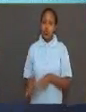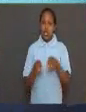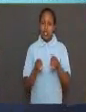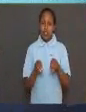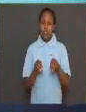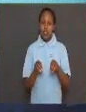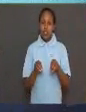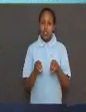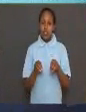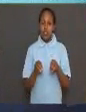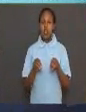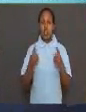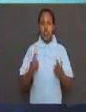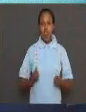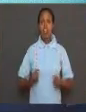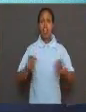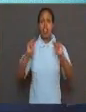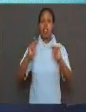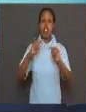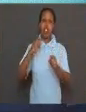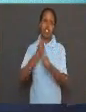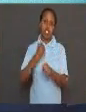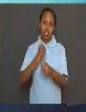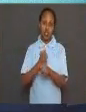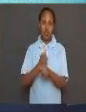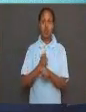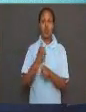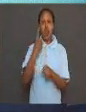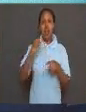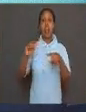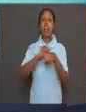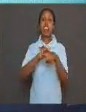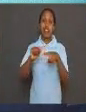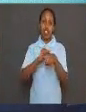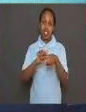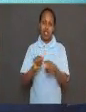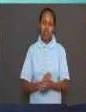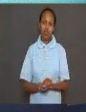Students, let us do an activity.